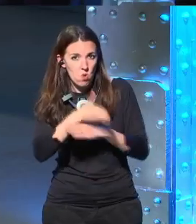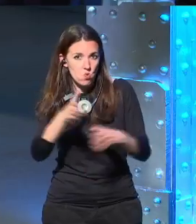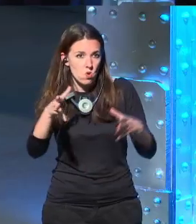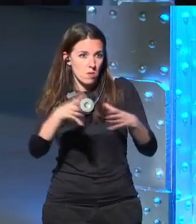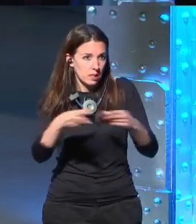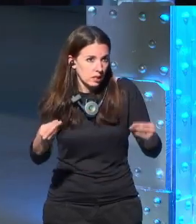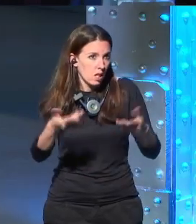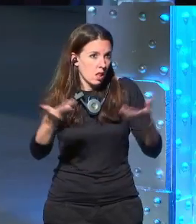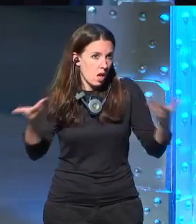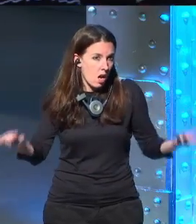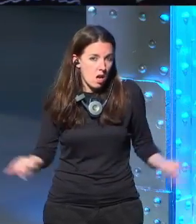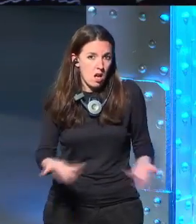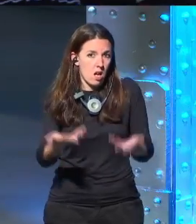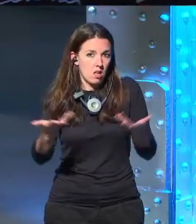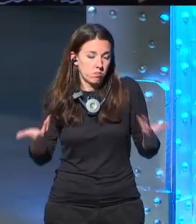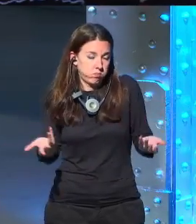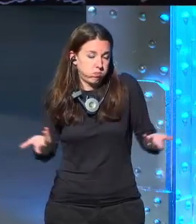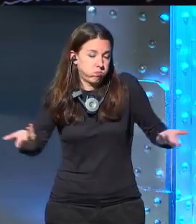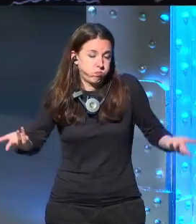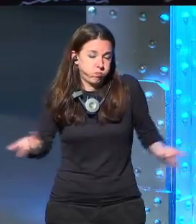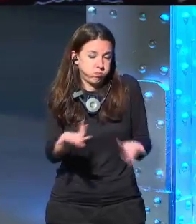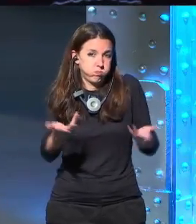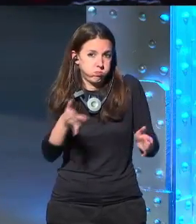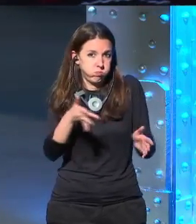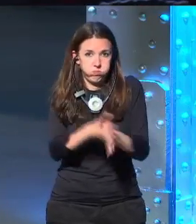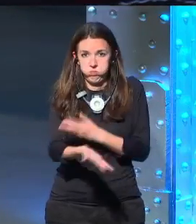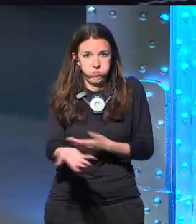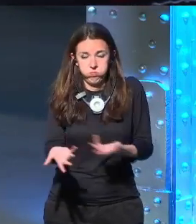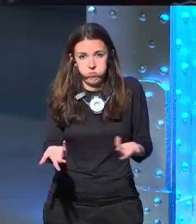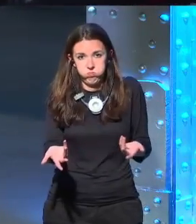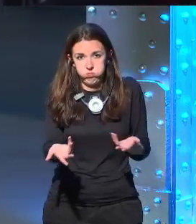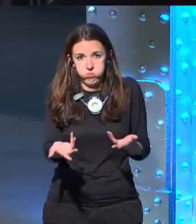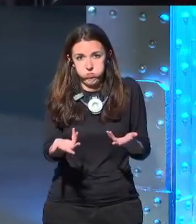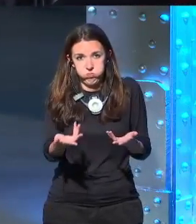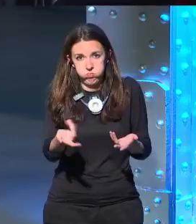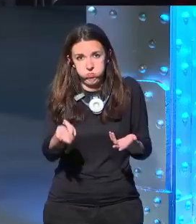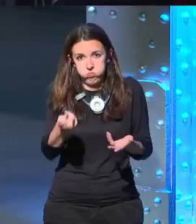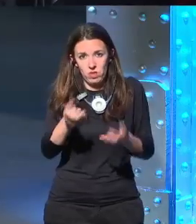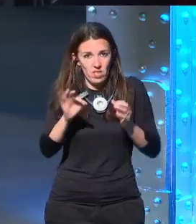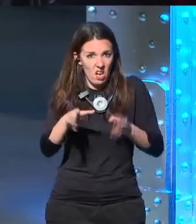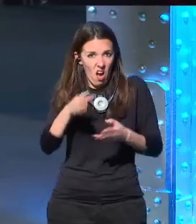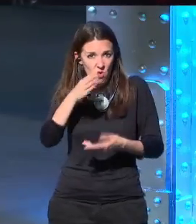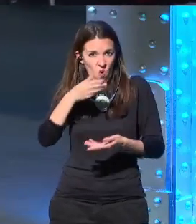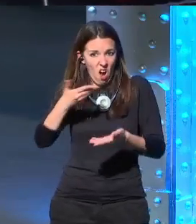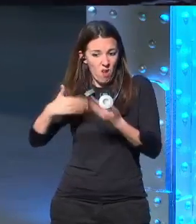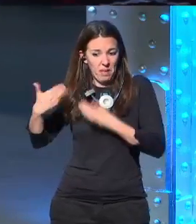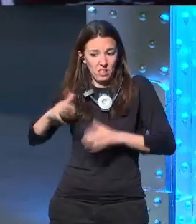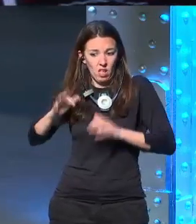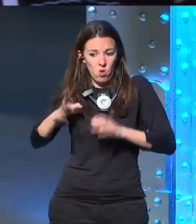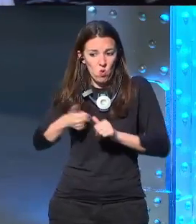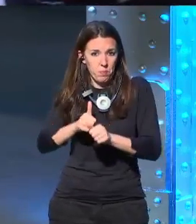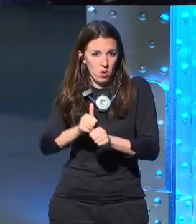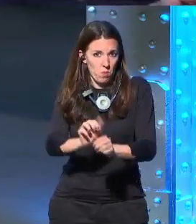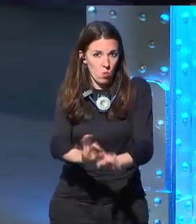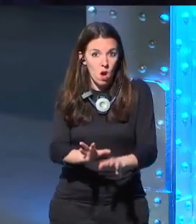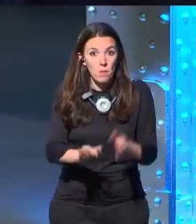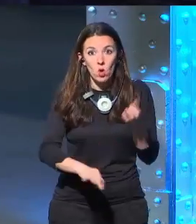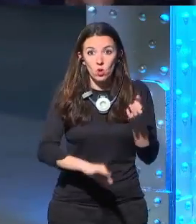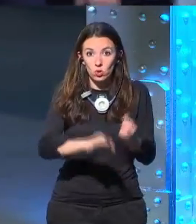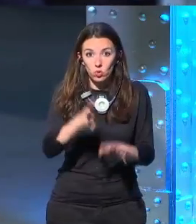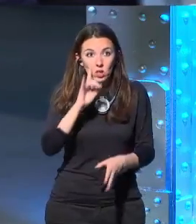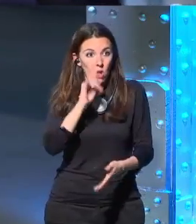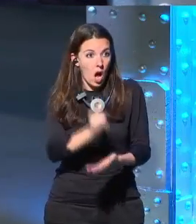he gets to be a disciple of his own experiments. He becomes, as a little boy, somebody who's curious about everything, who